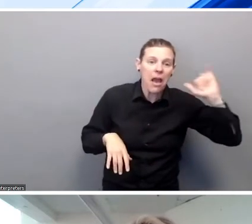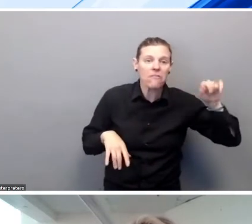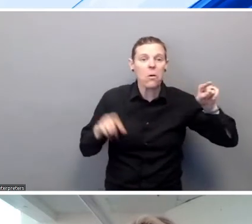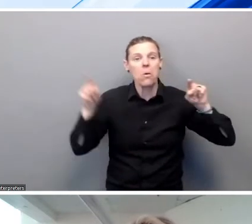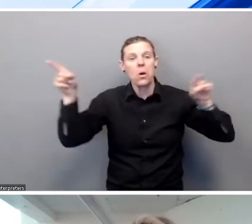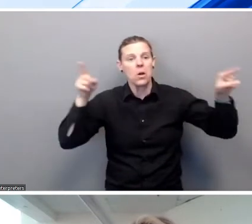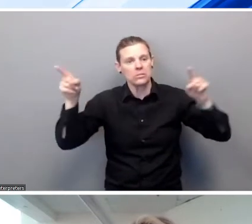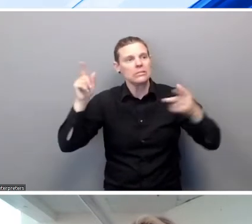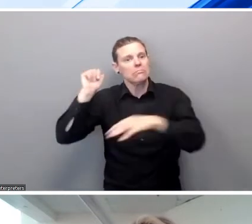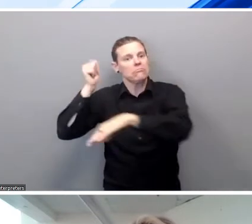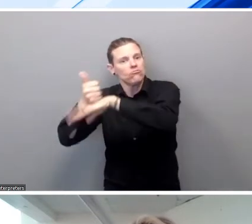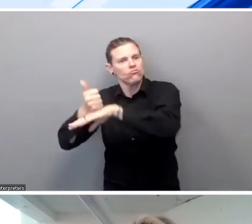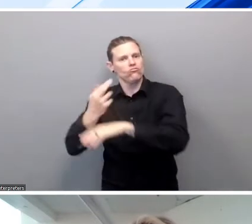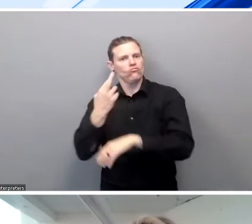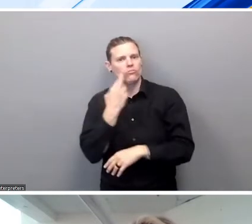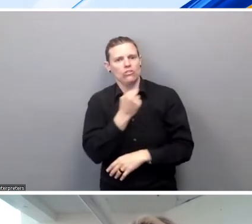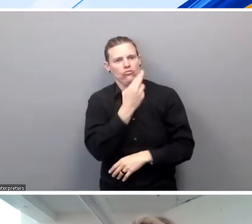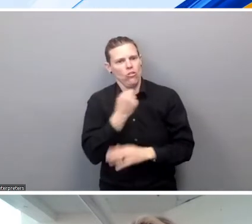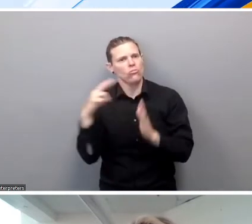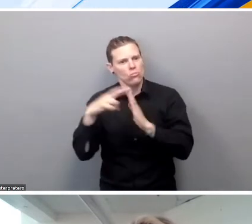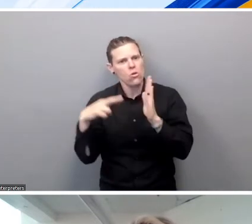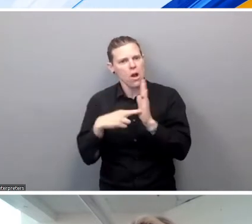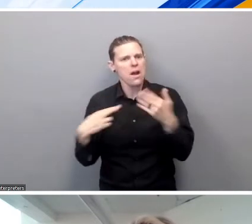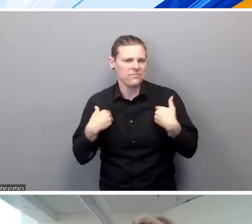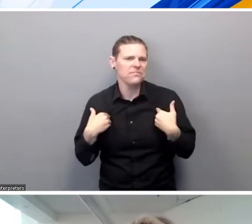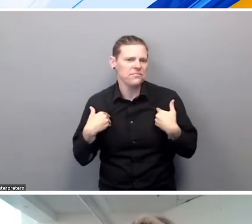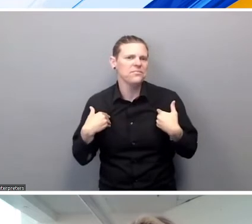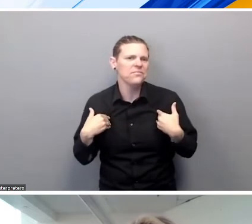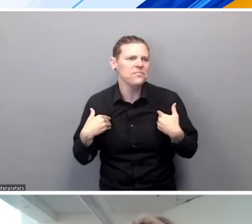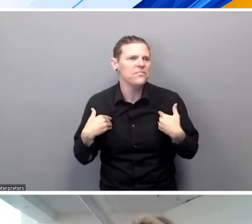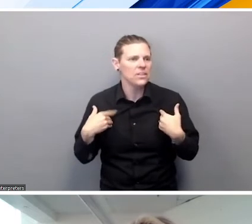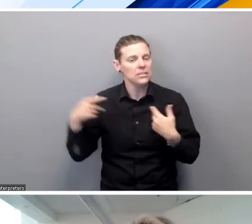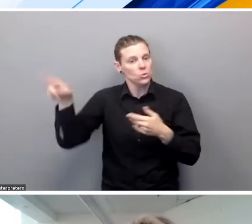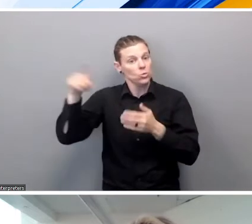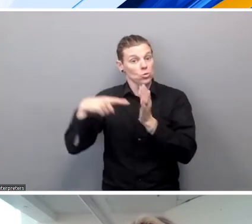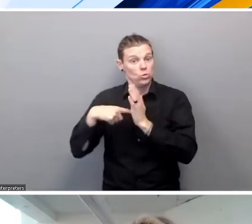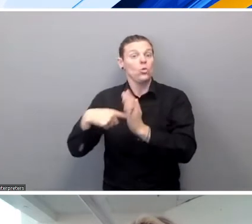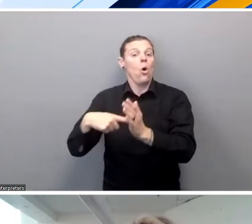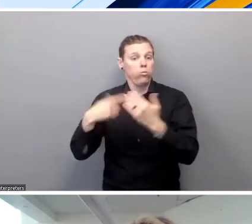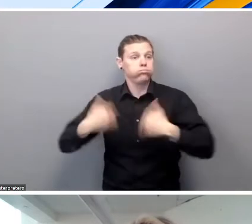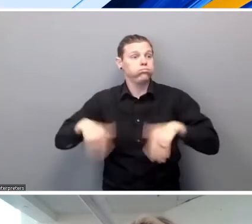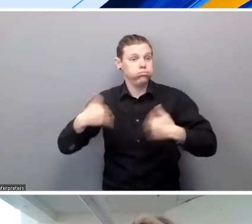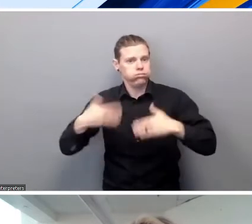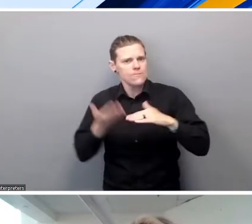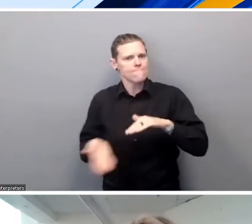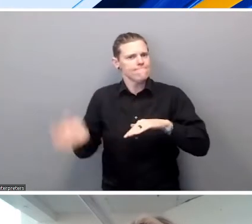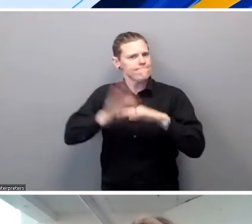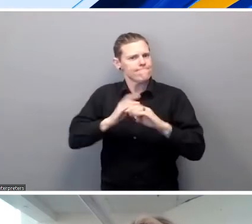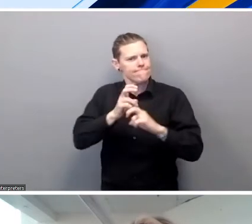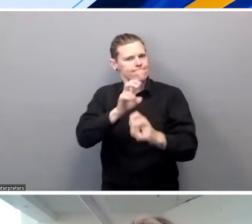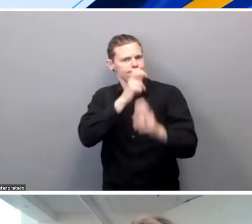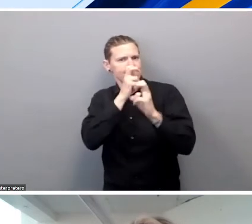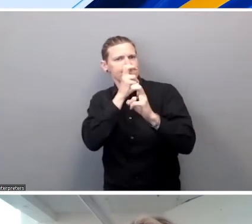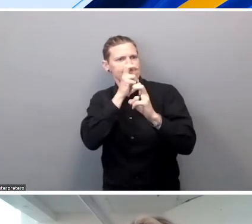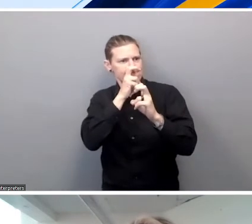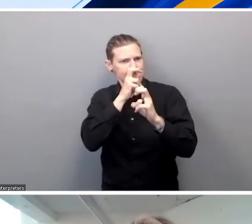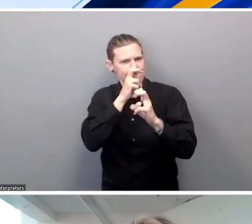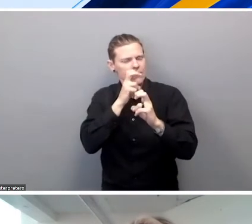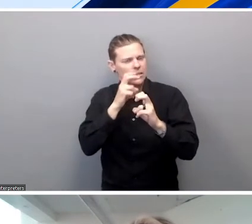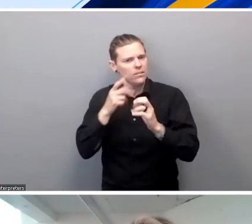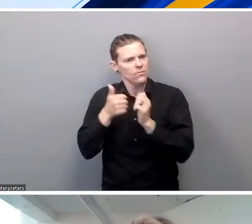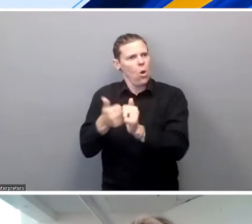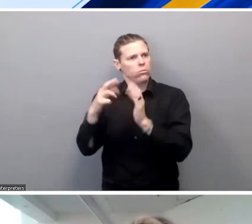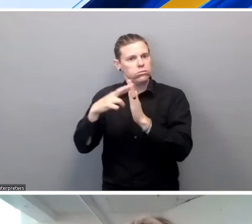an increase in patrons as a result of the what they call the passport system or the